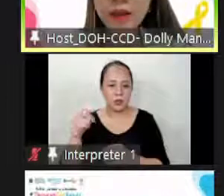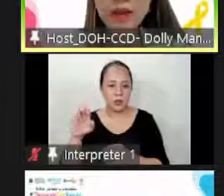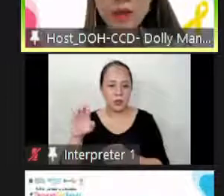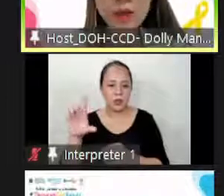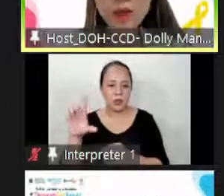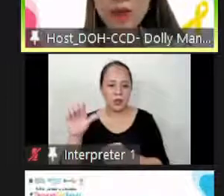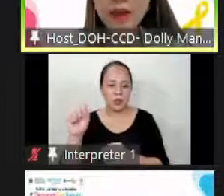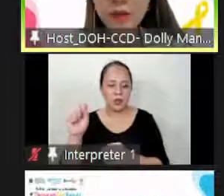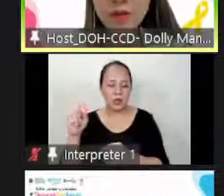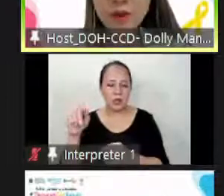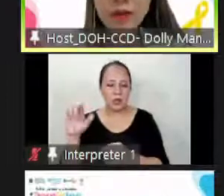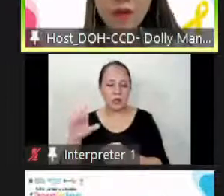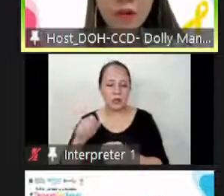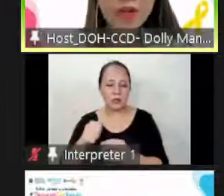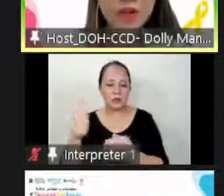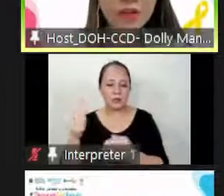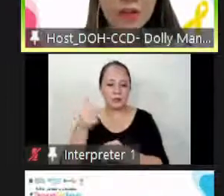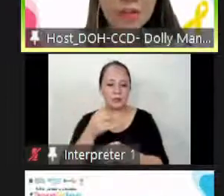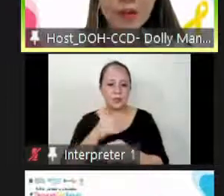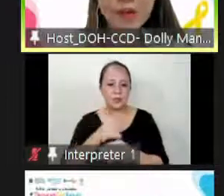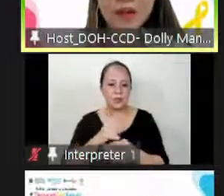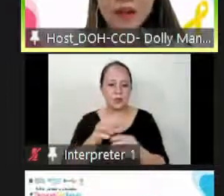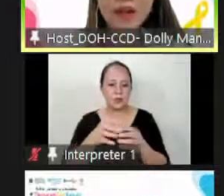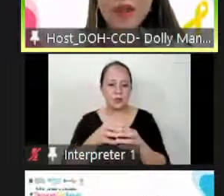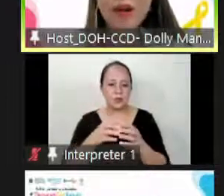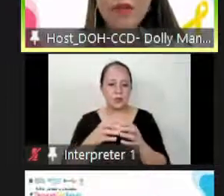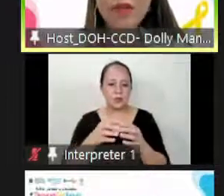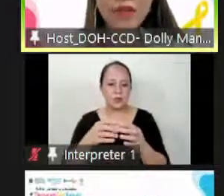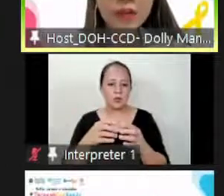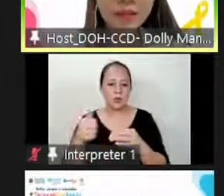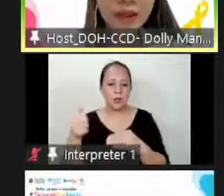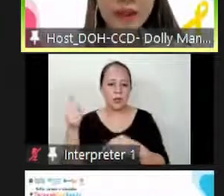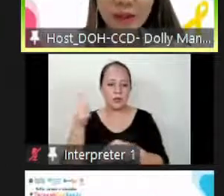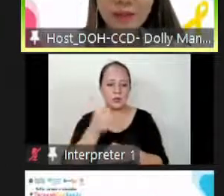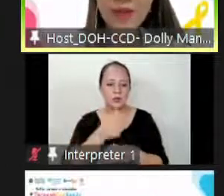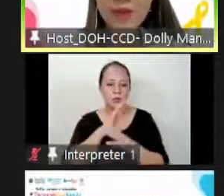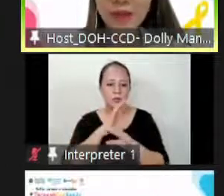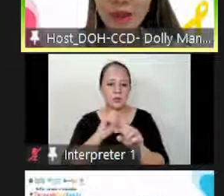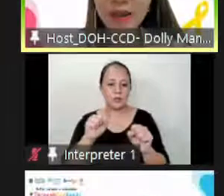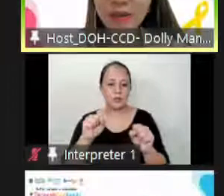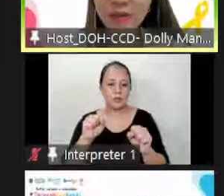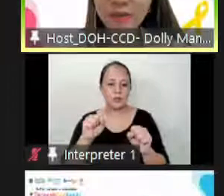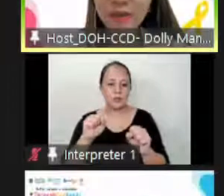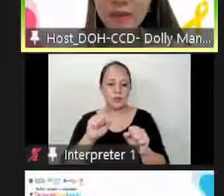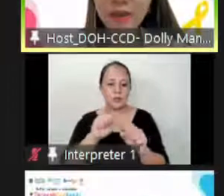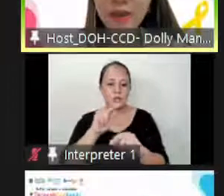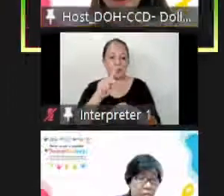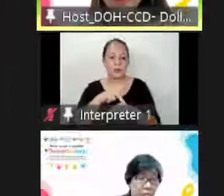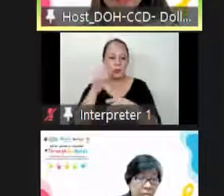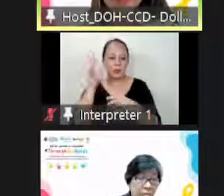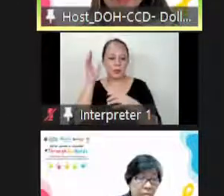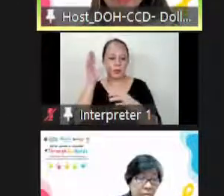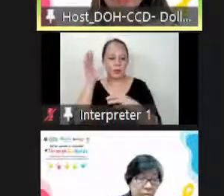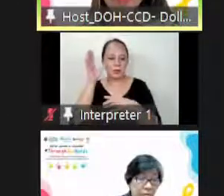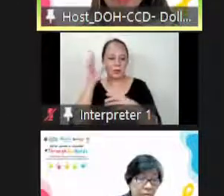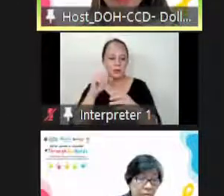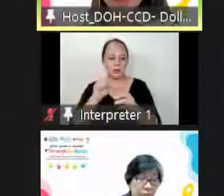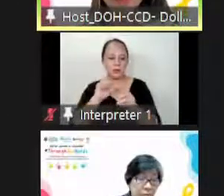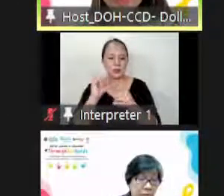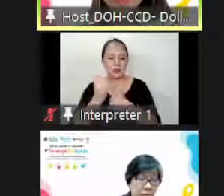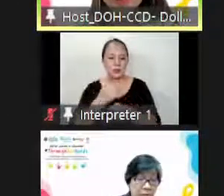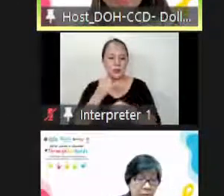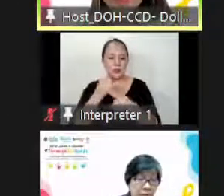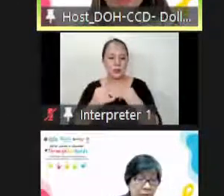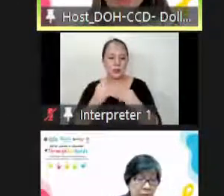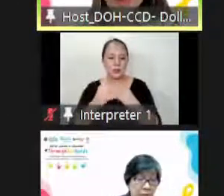Integrated Cancer Control Council and also serves as the President of the Philippine Cancer Society. And lastly, Dr.